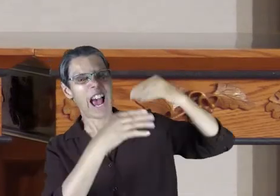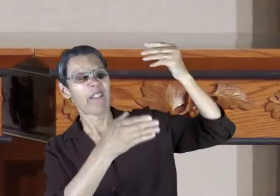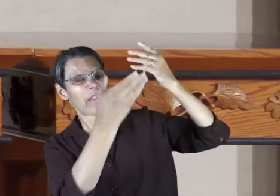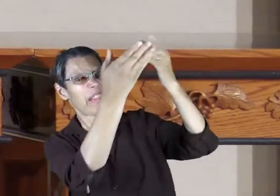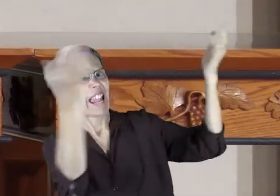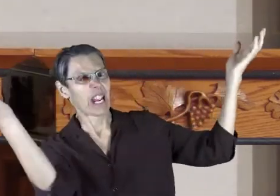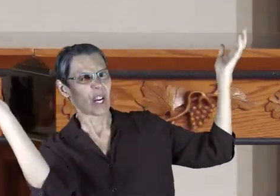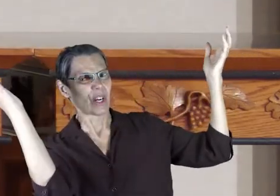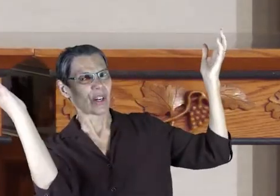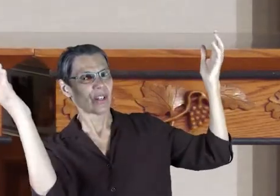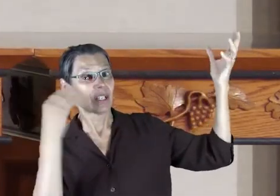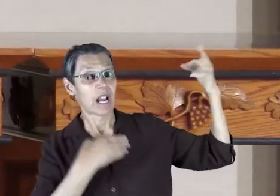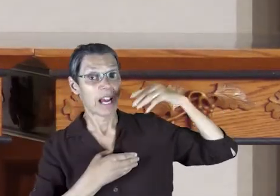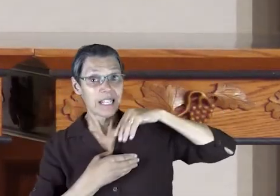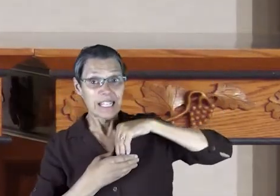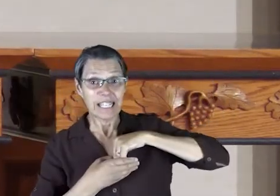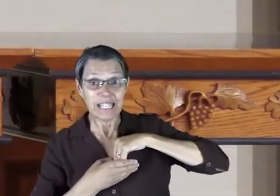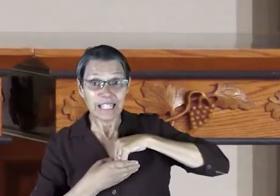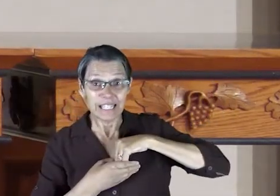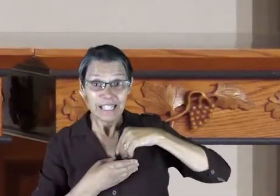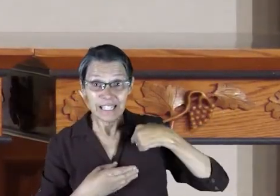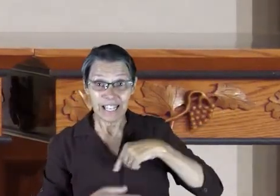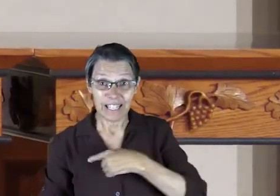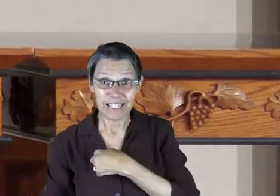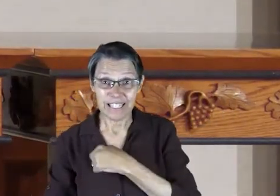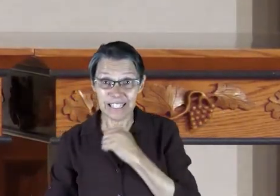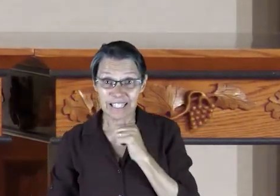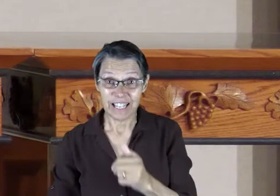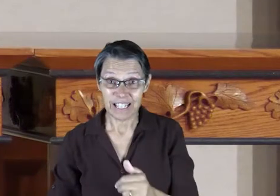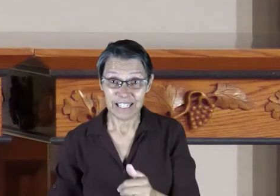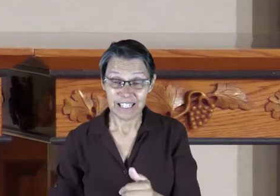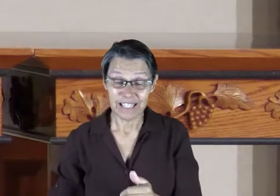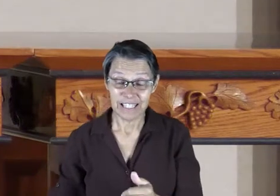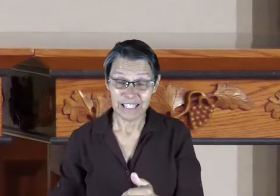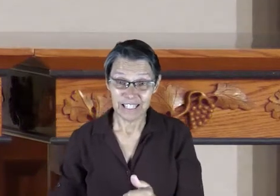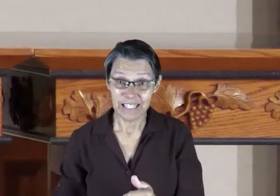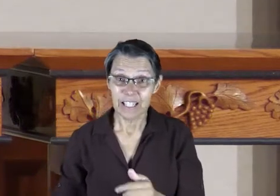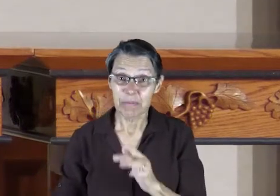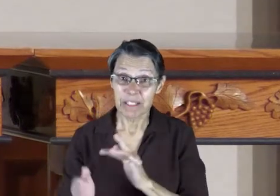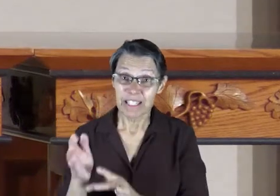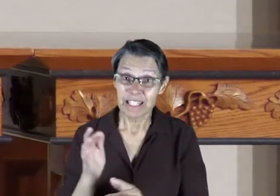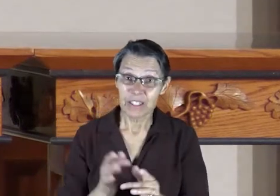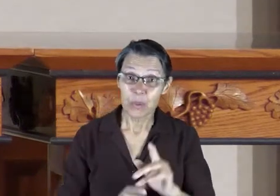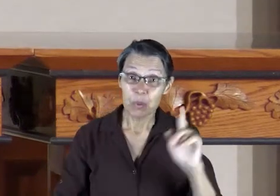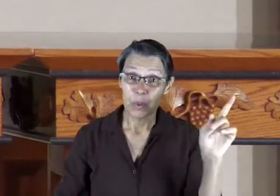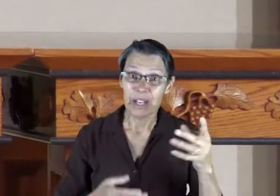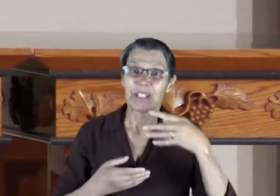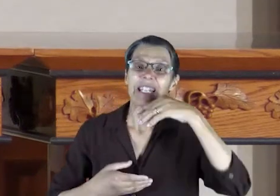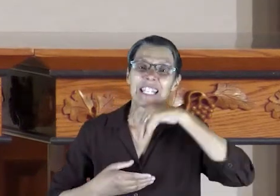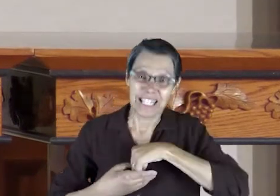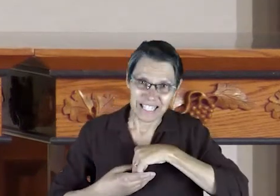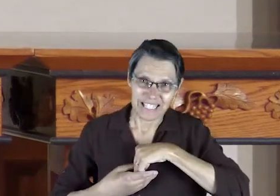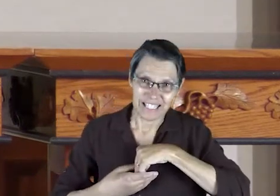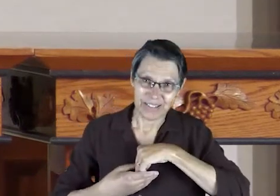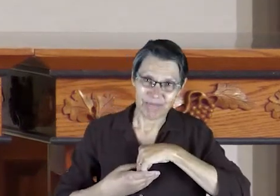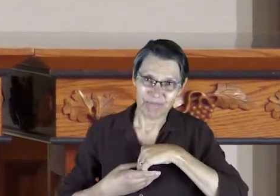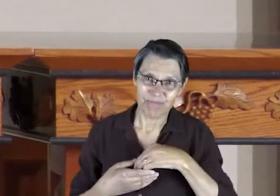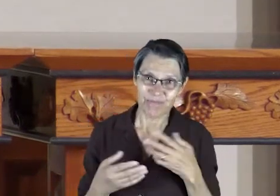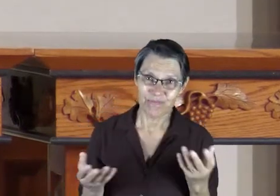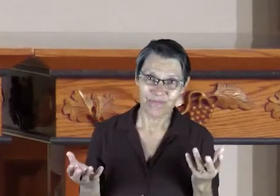Jesus is just out there somewhere and not dealing with what's going on in our hearts.